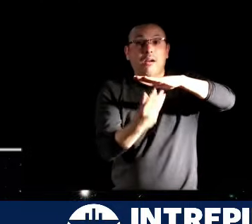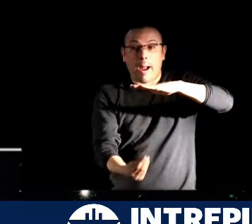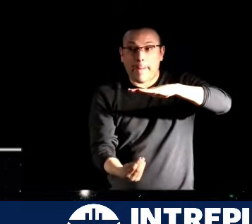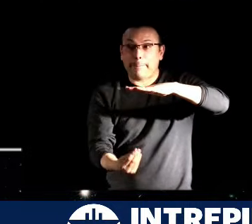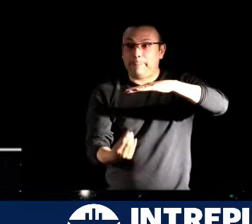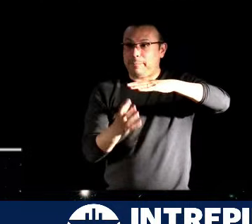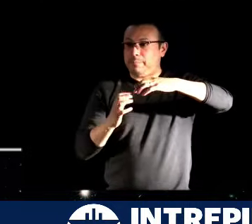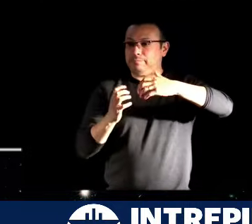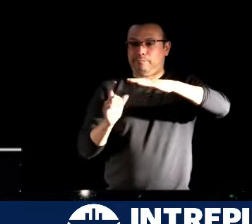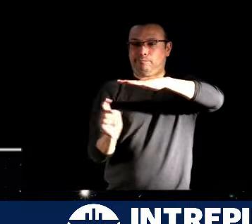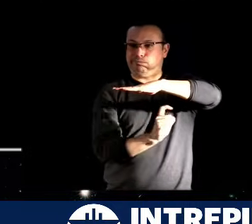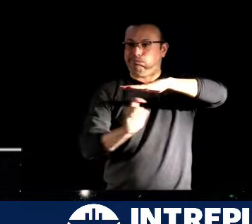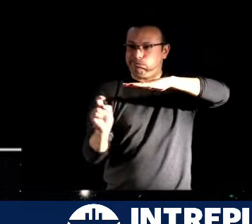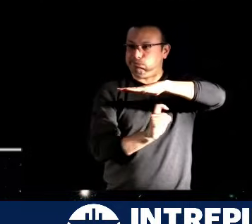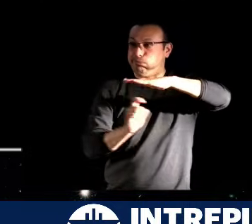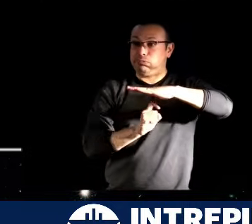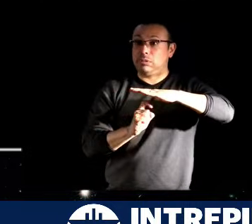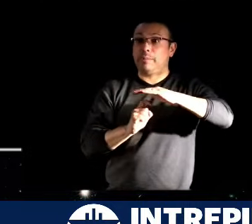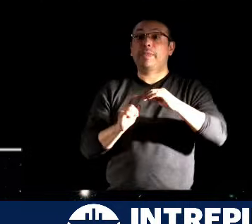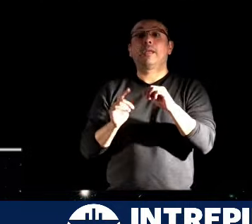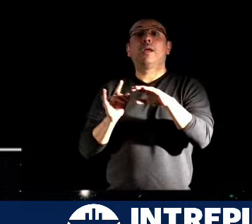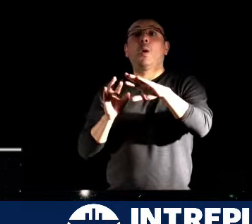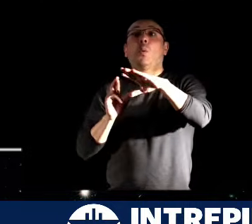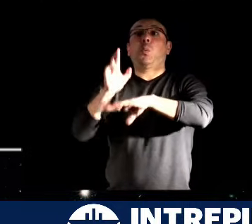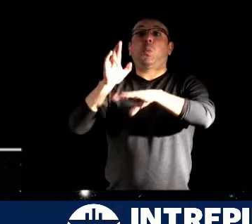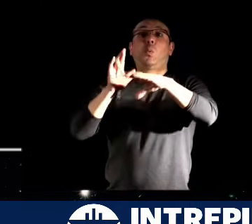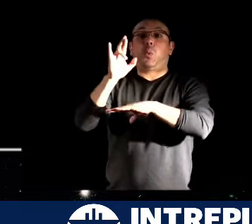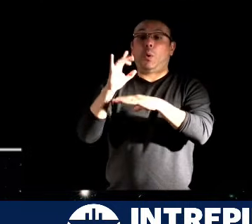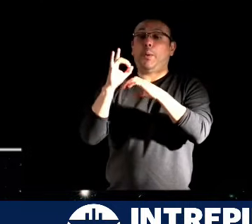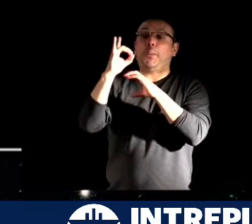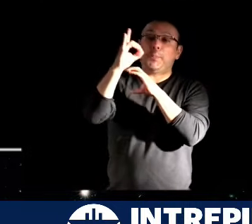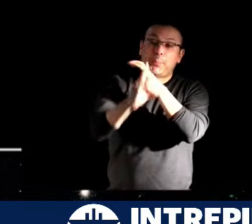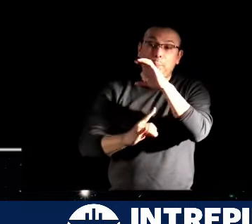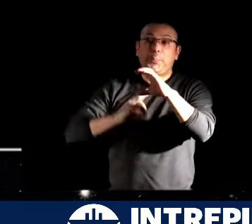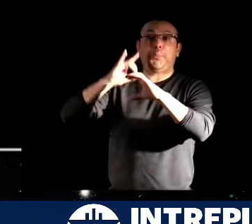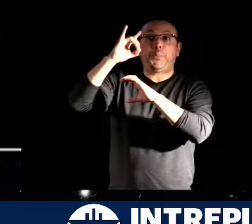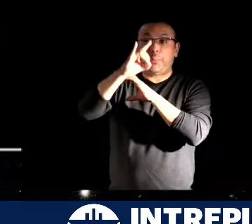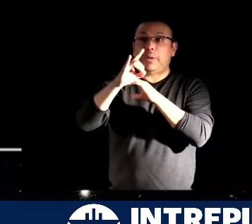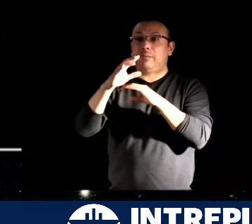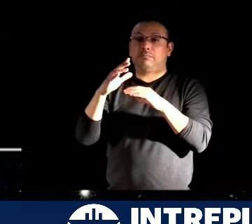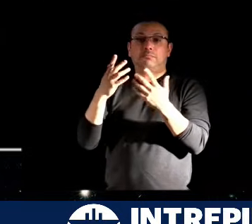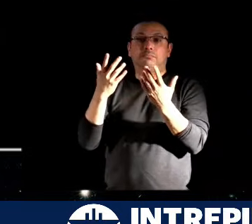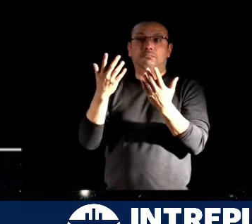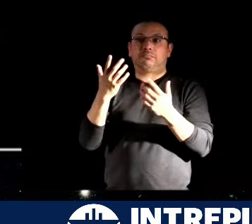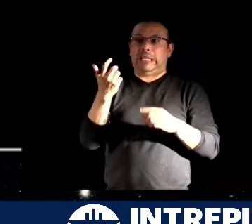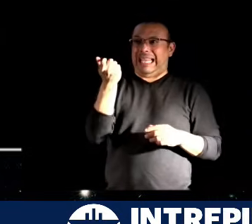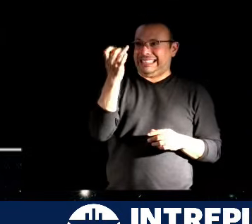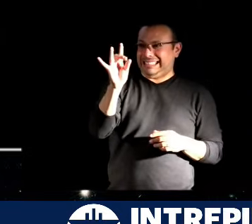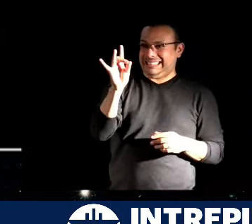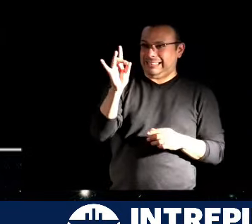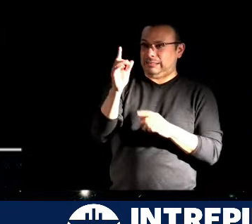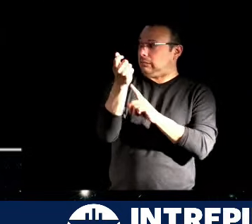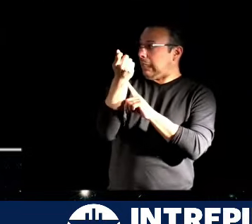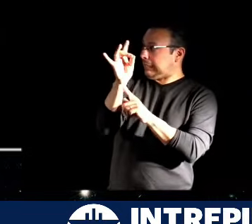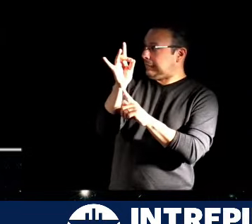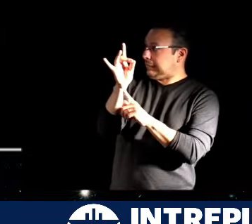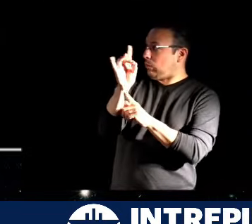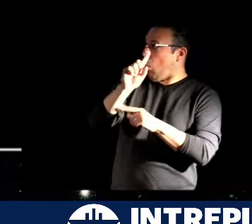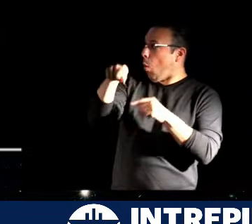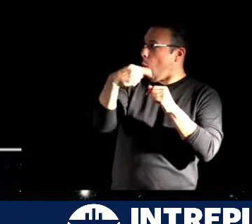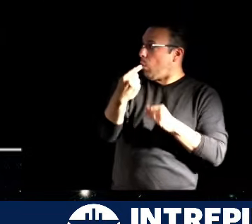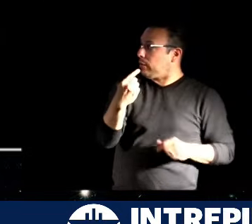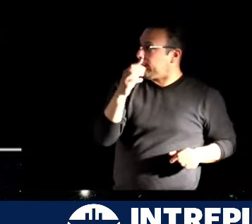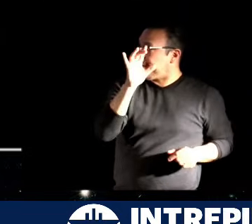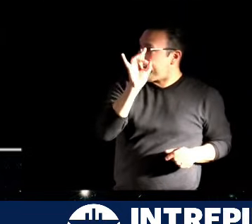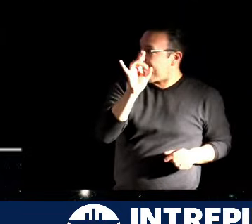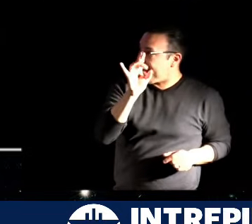satellites that had ever launched, and only 8 of them had ever actually been successful. So you can see how bold this kind of mission was